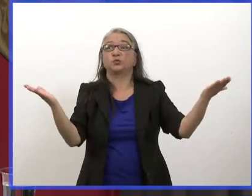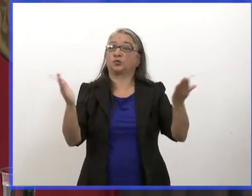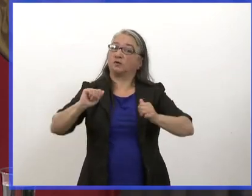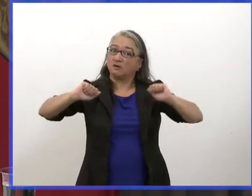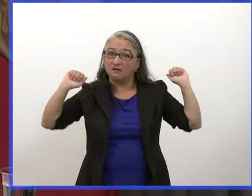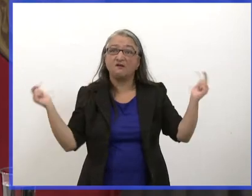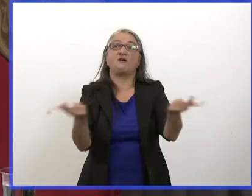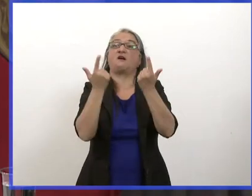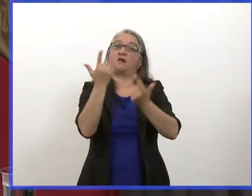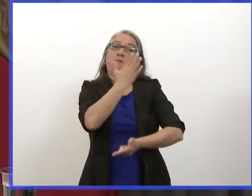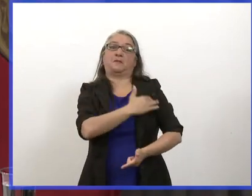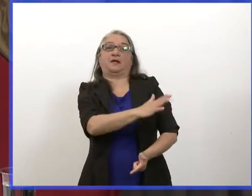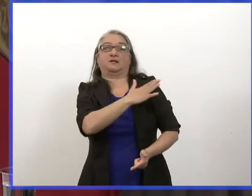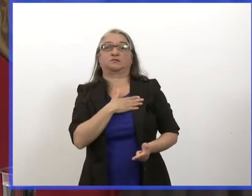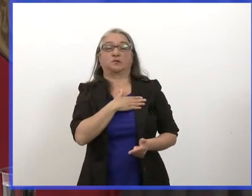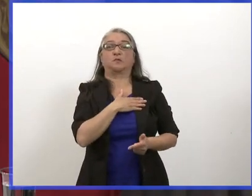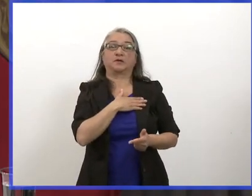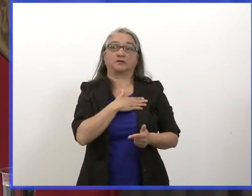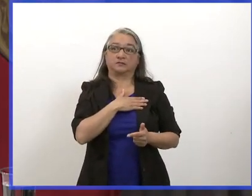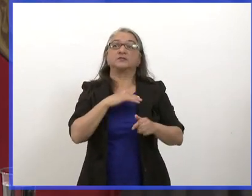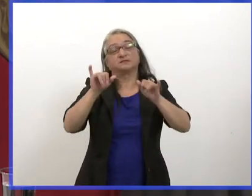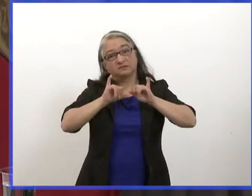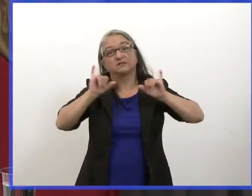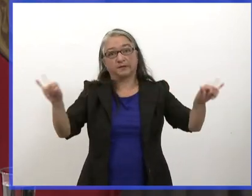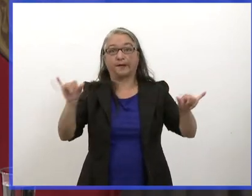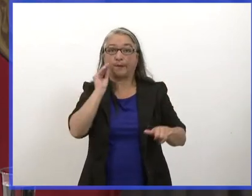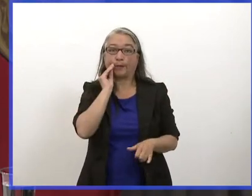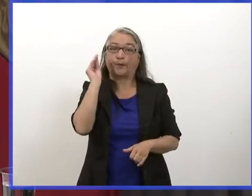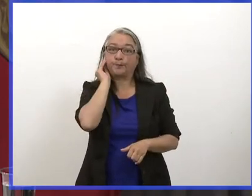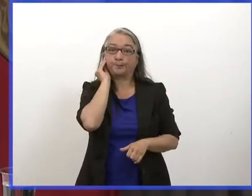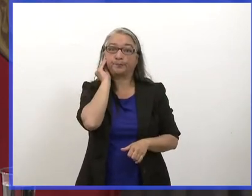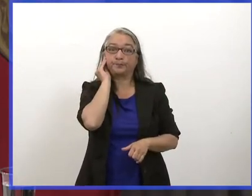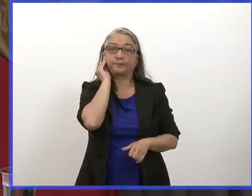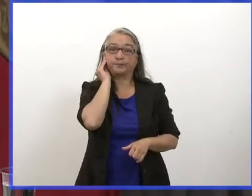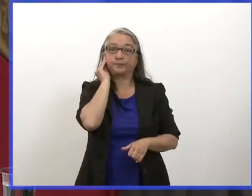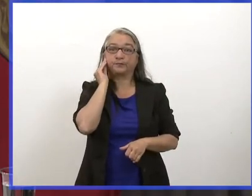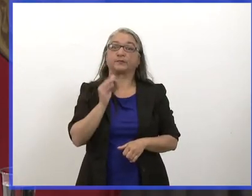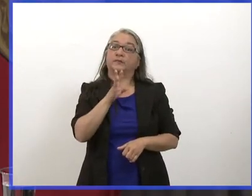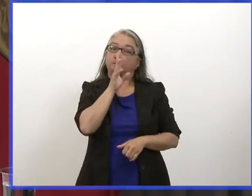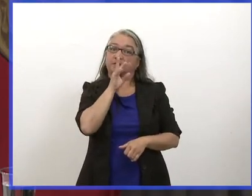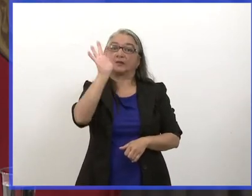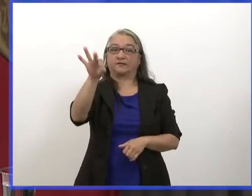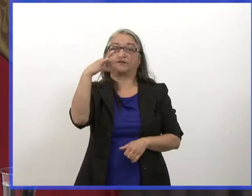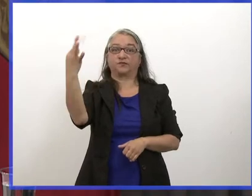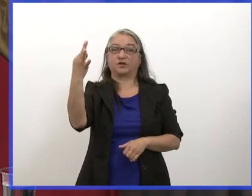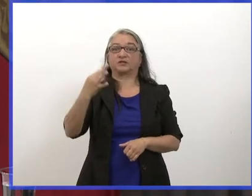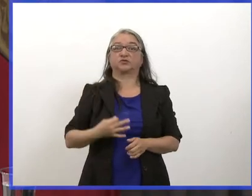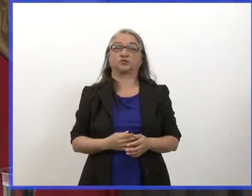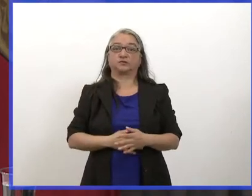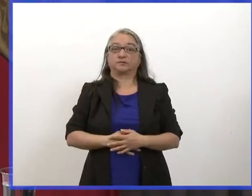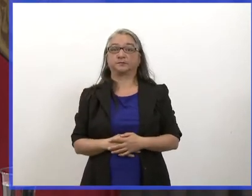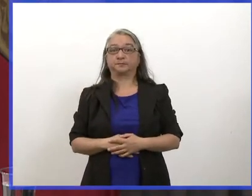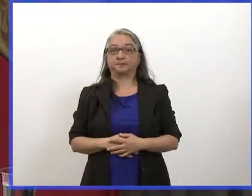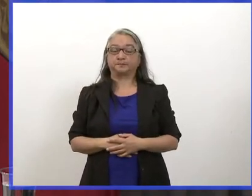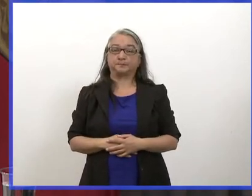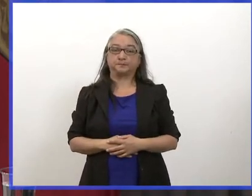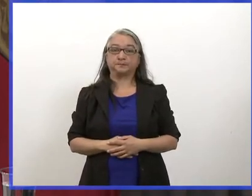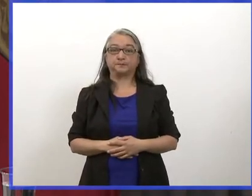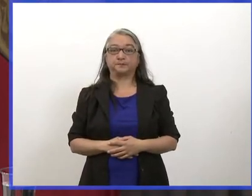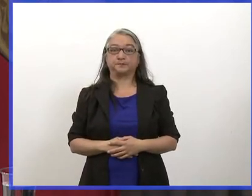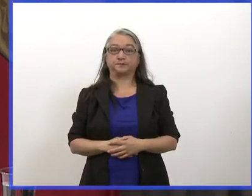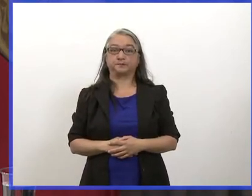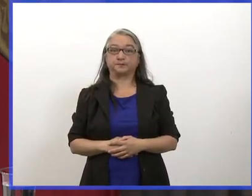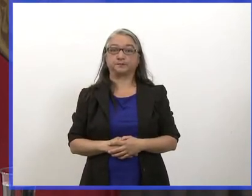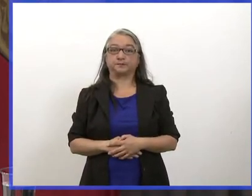Nous avons besoin que les Manitobains restent à la maison autant que possible pendant les deux prochaines